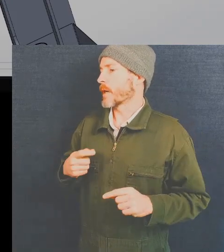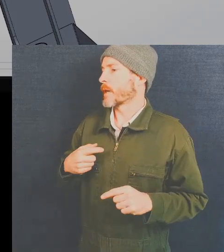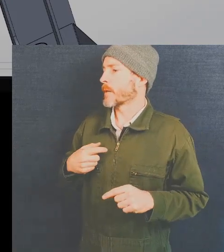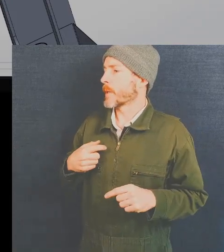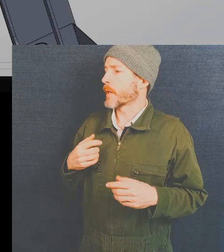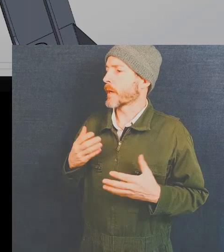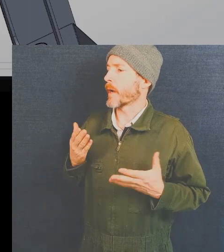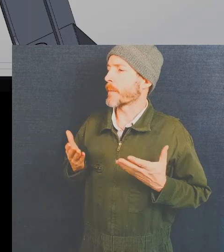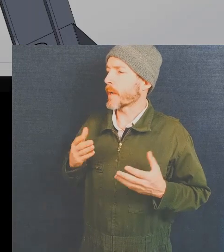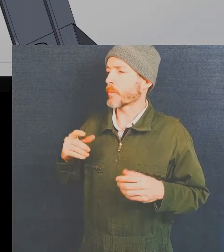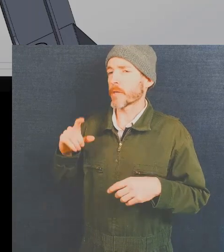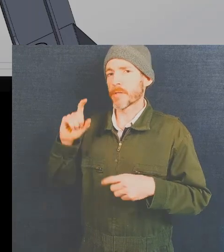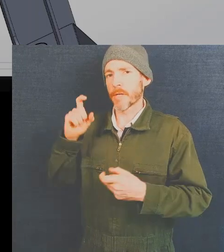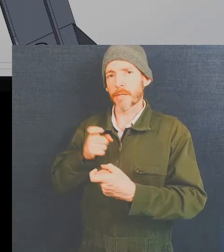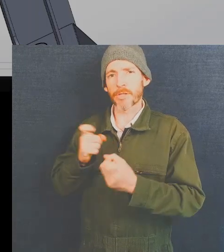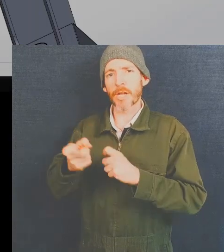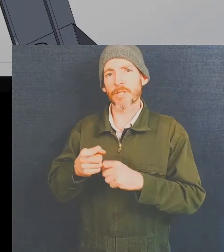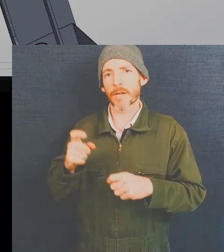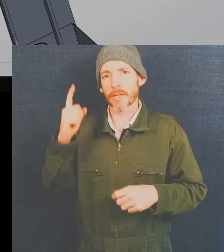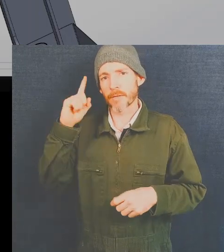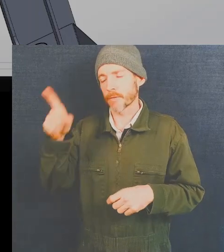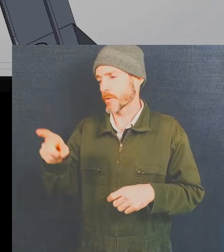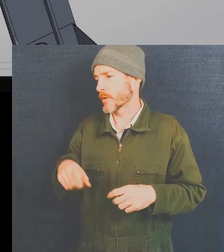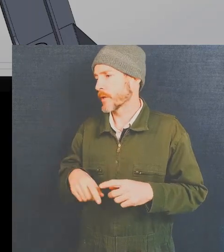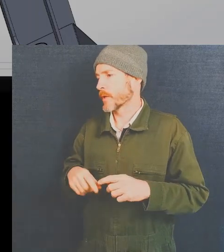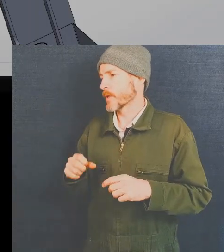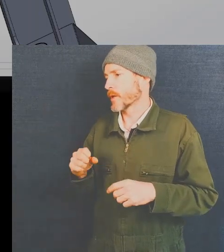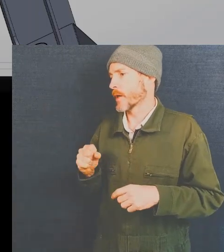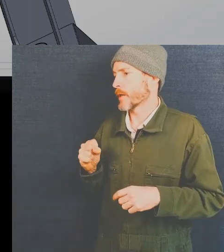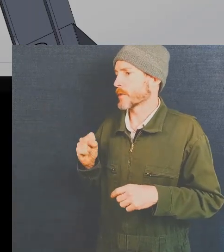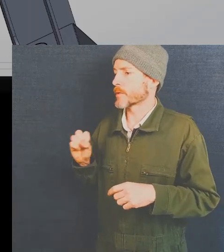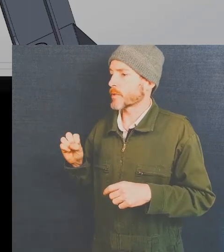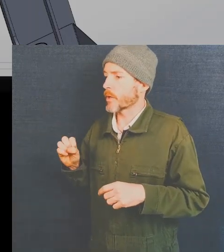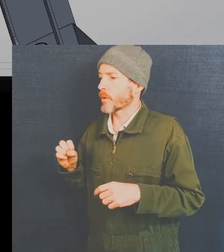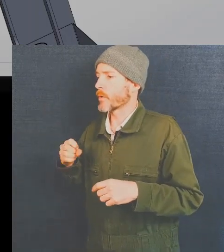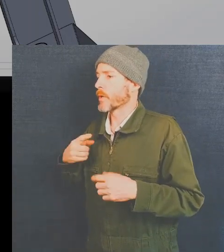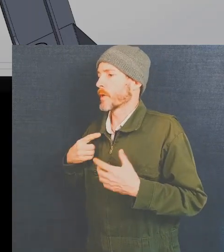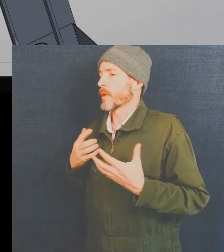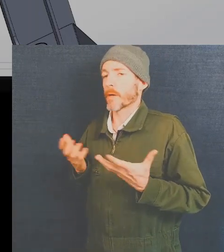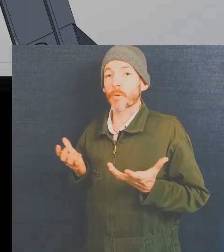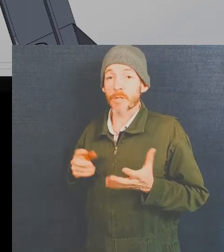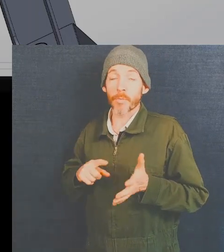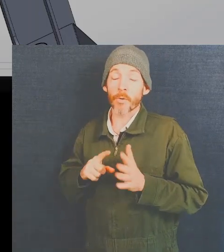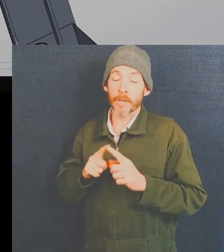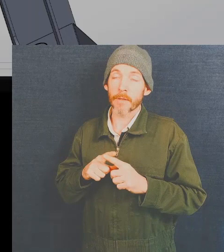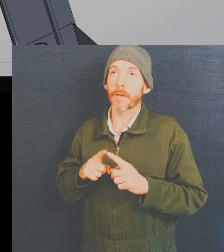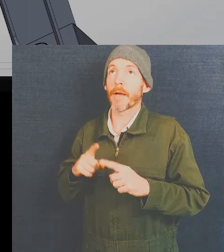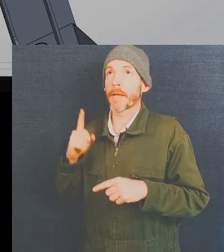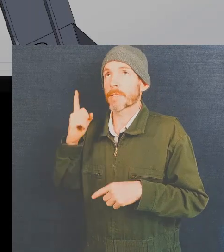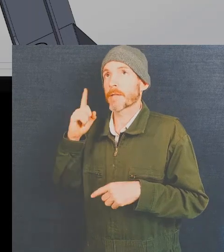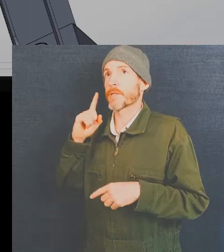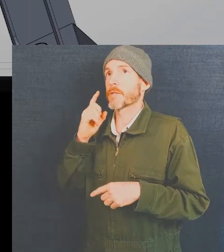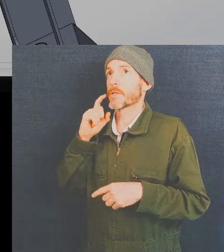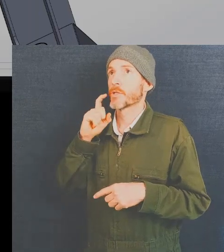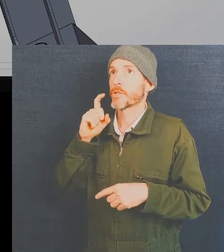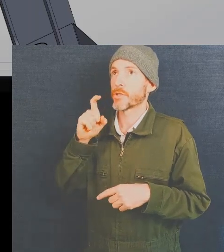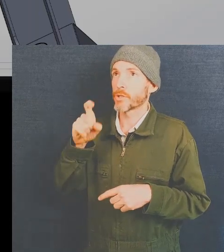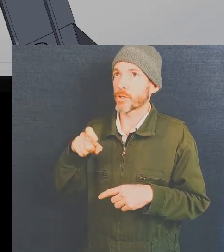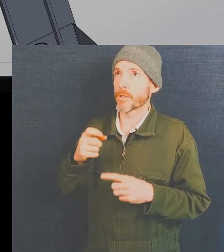But I might want to change that in the future. So, like, what's the point? I guess